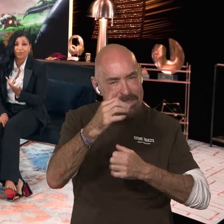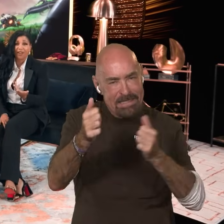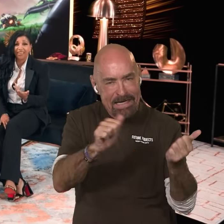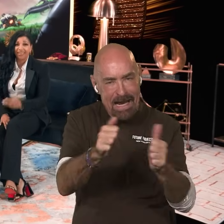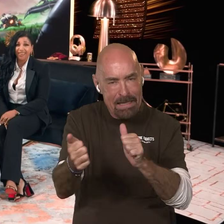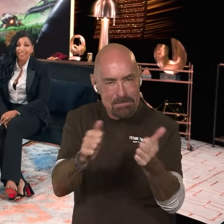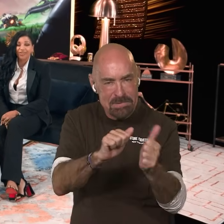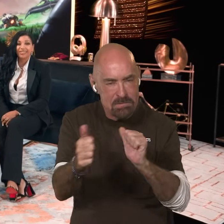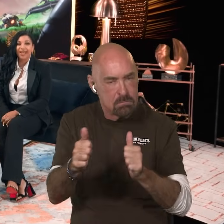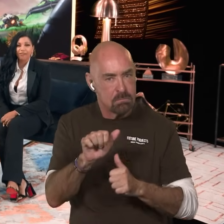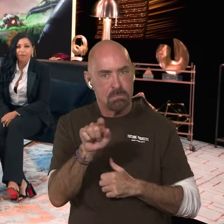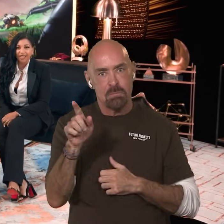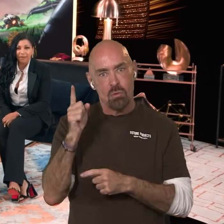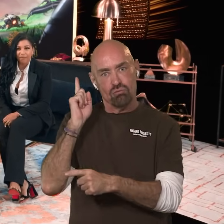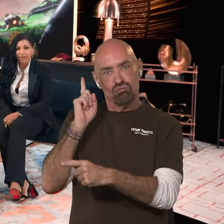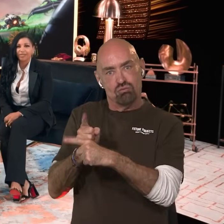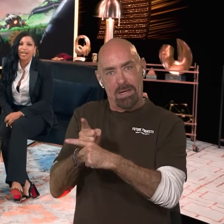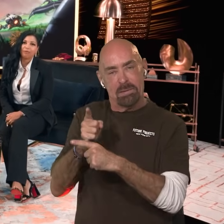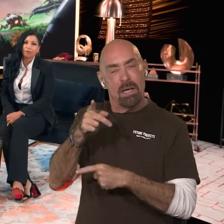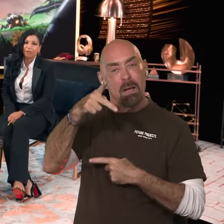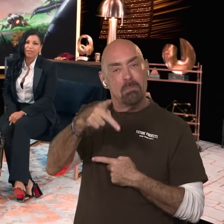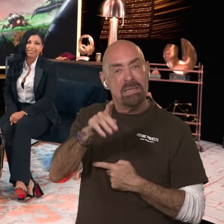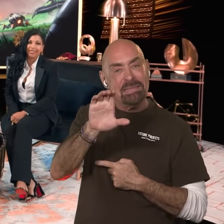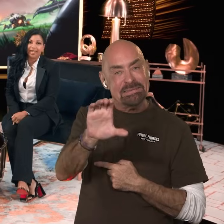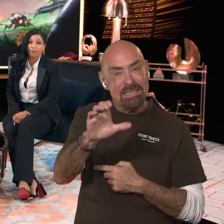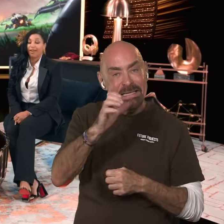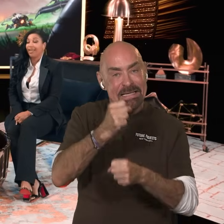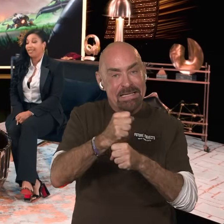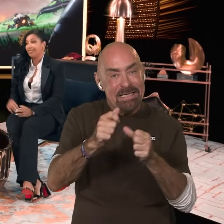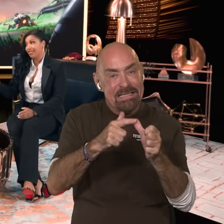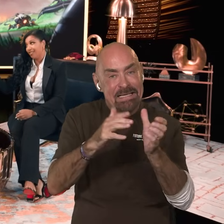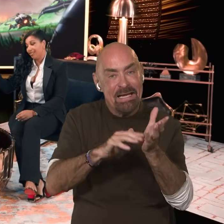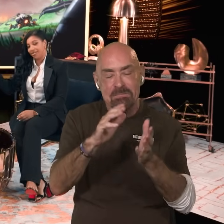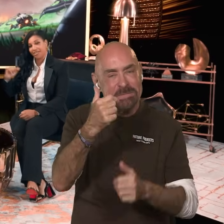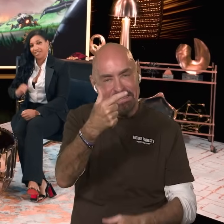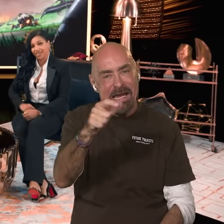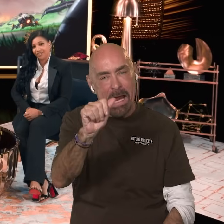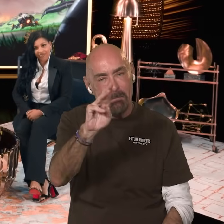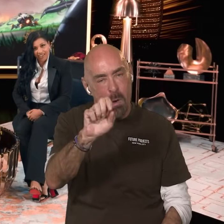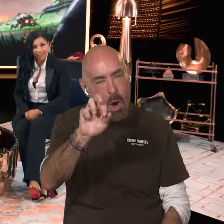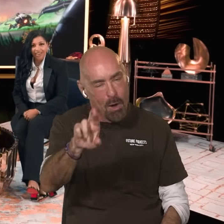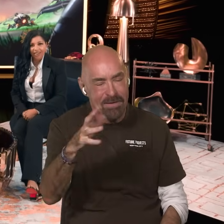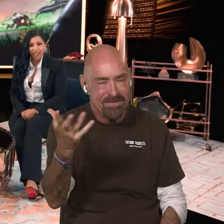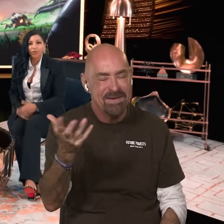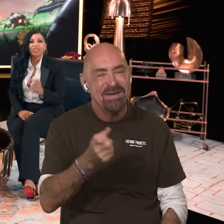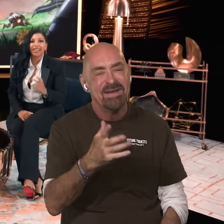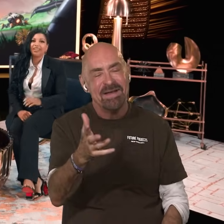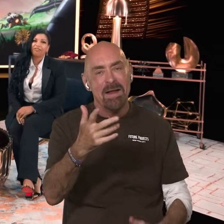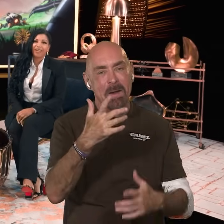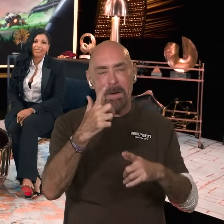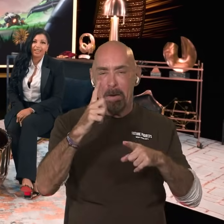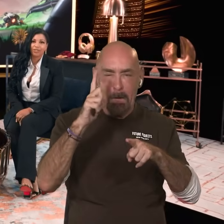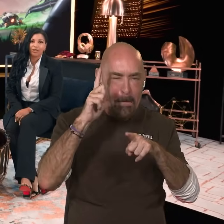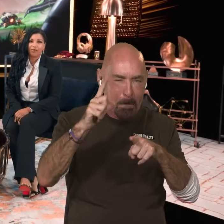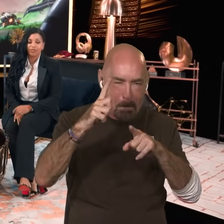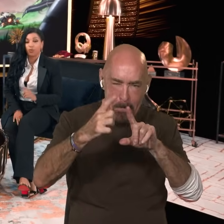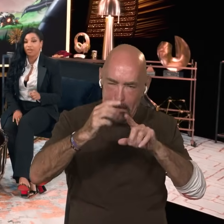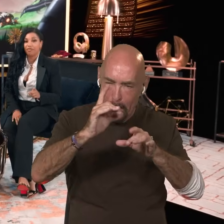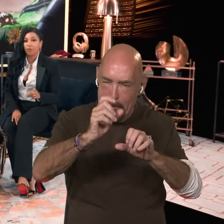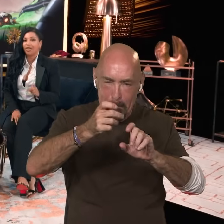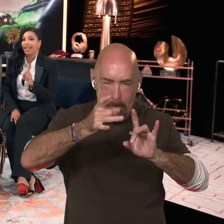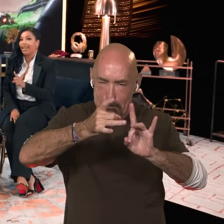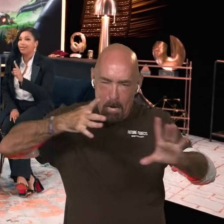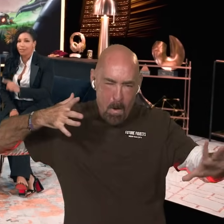know, she was right. There has never been a better time to be a PC gamer and an RTS fan. And with the lightning-fast action of